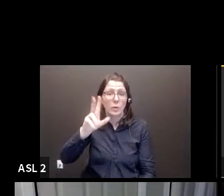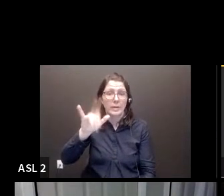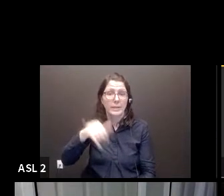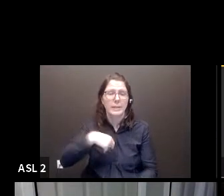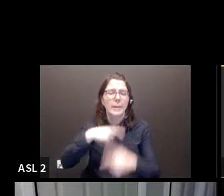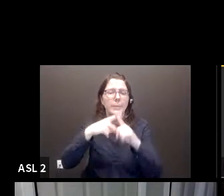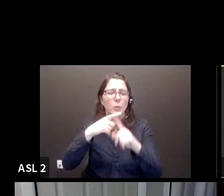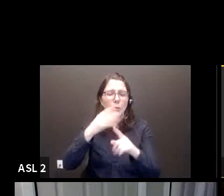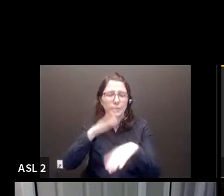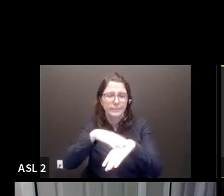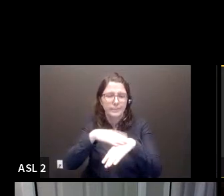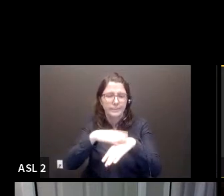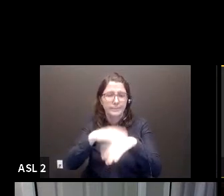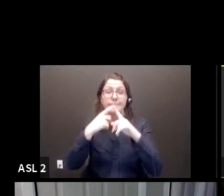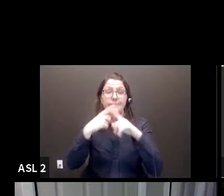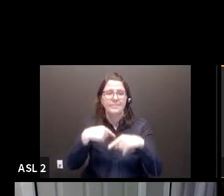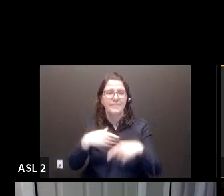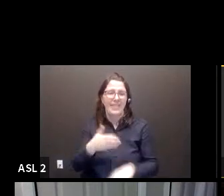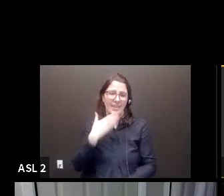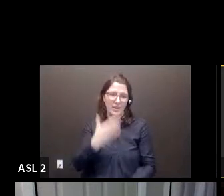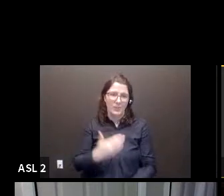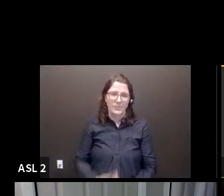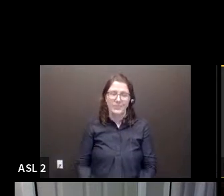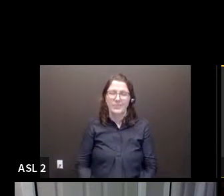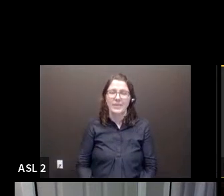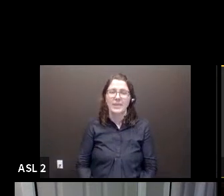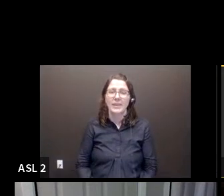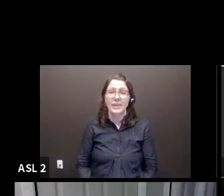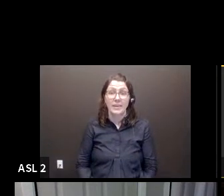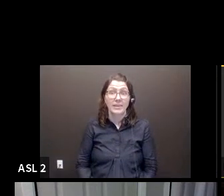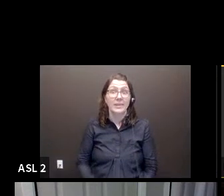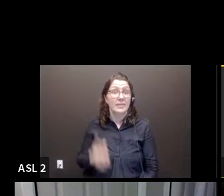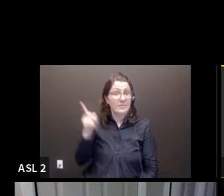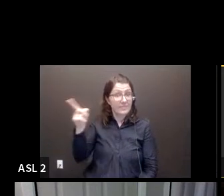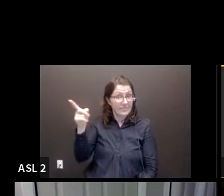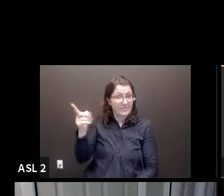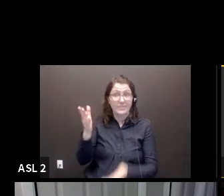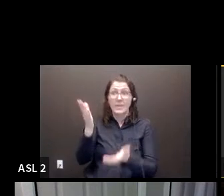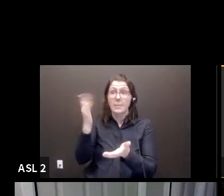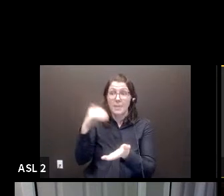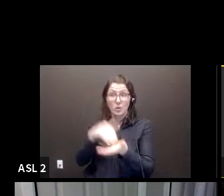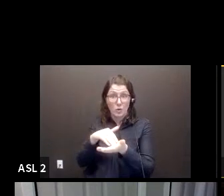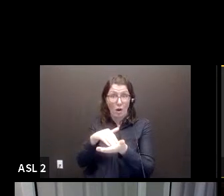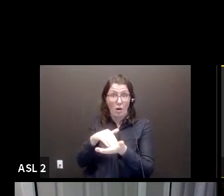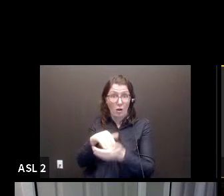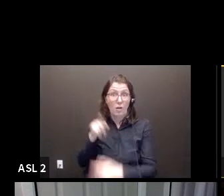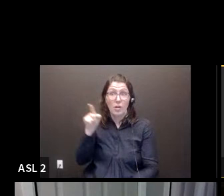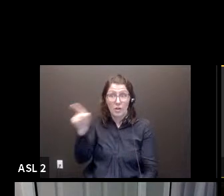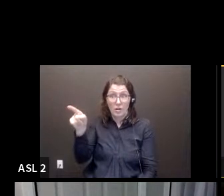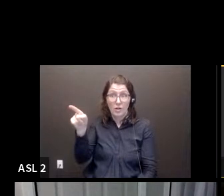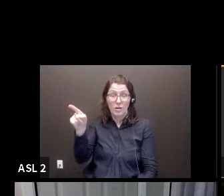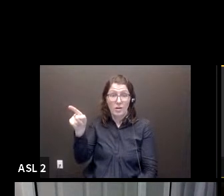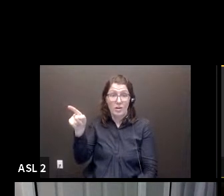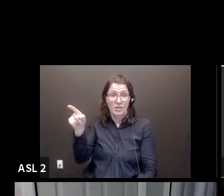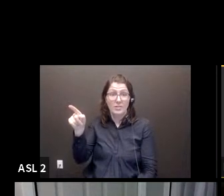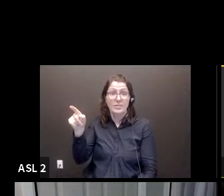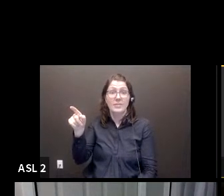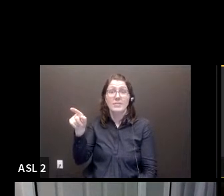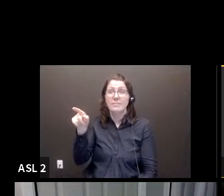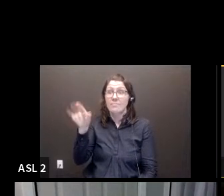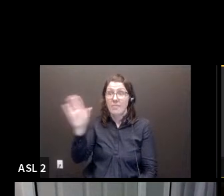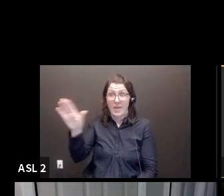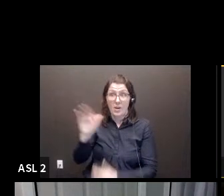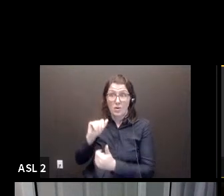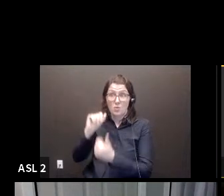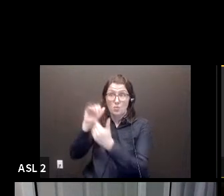thank you chair um the montreal project um is described as uh